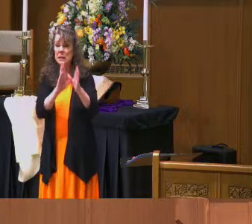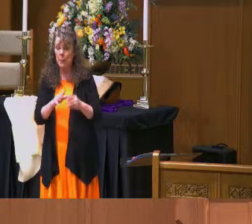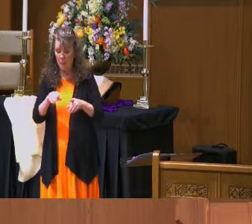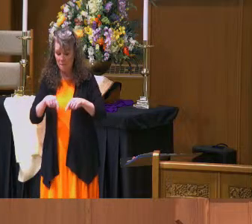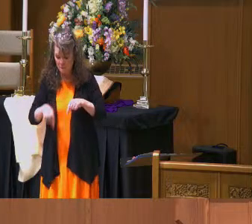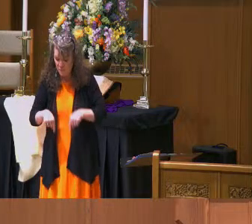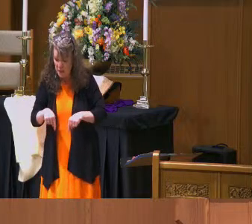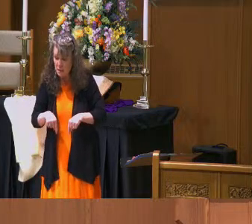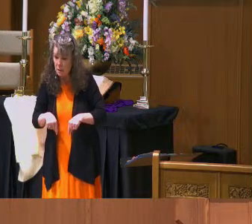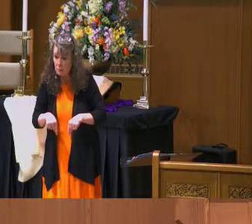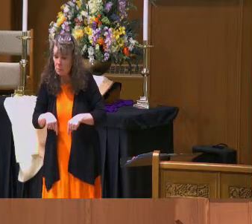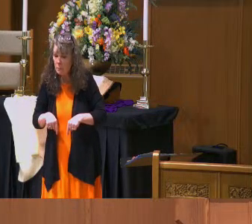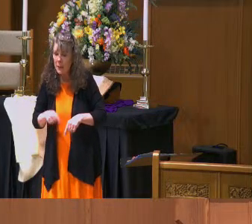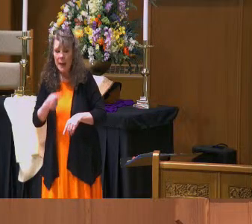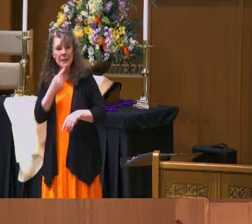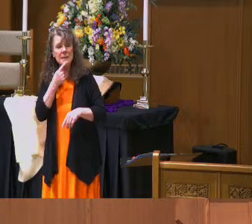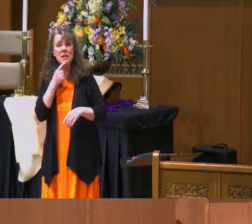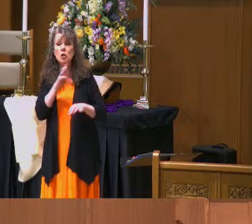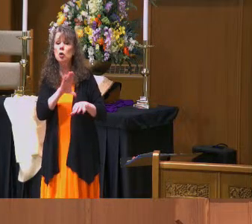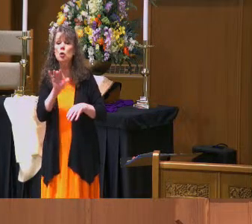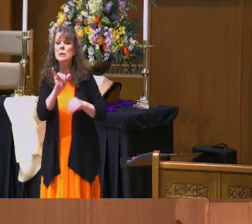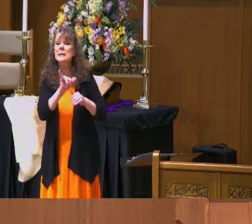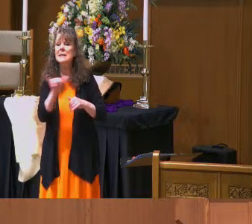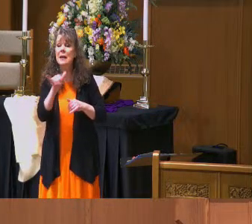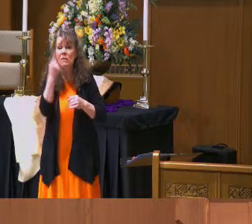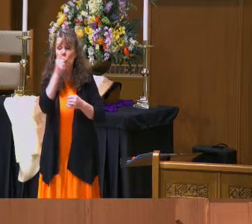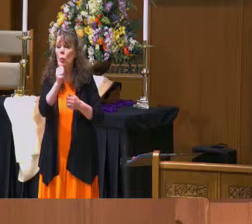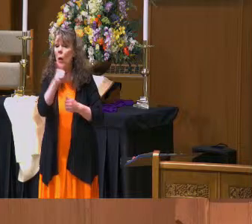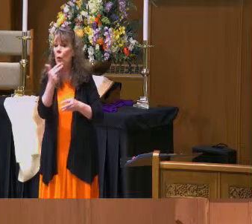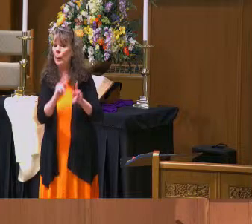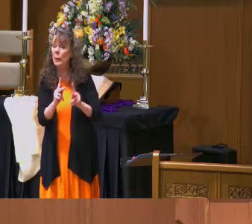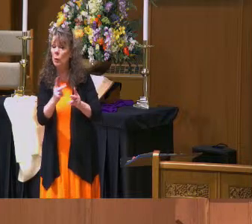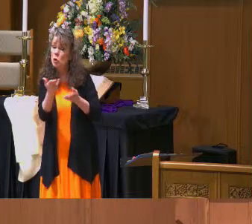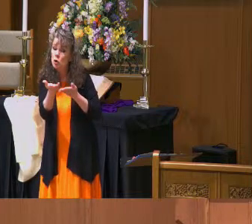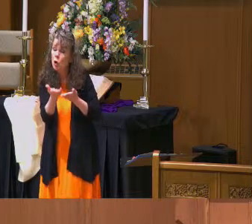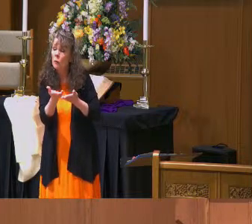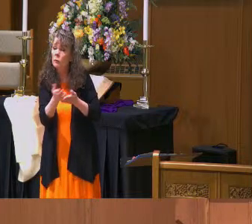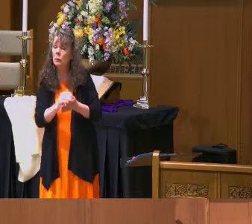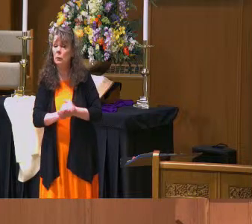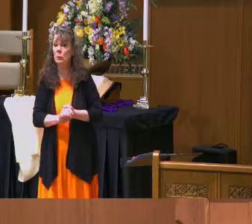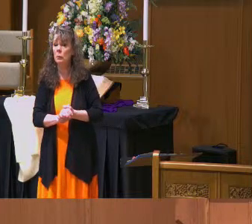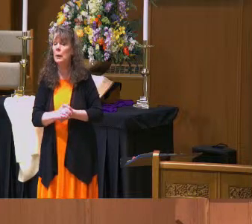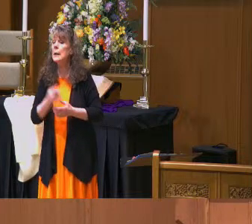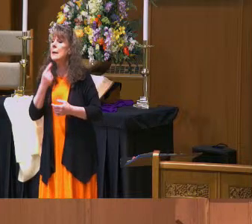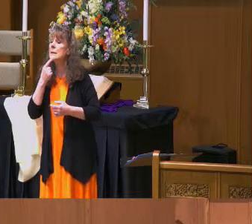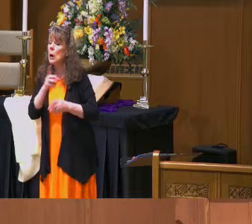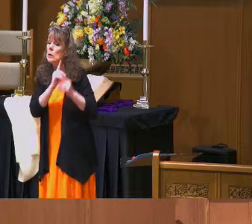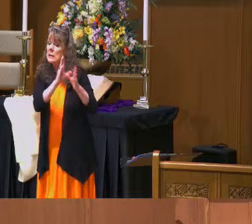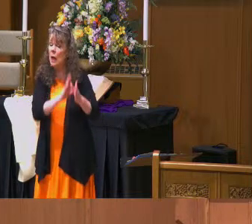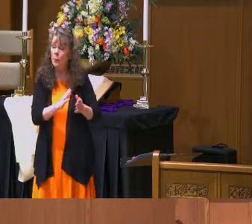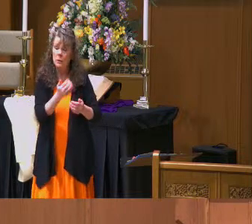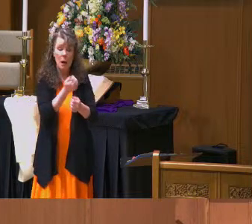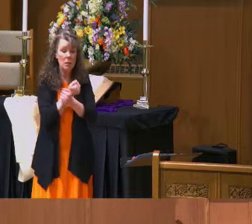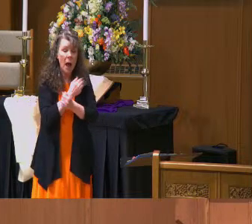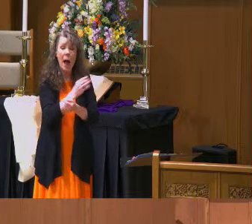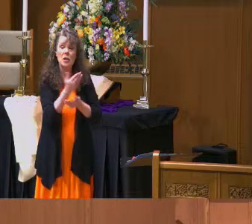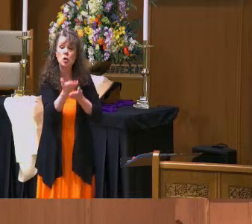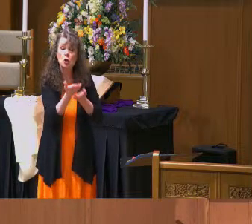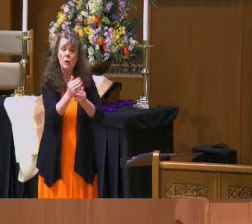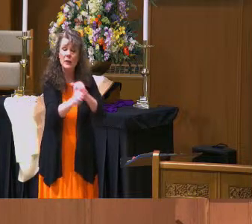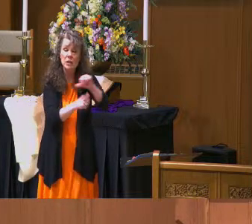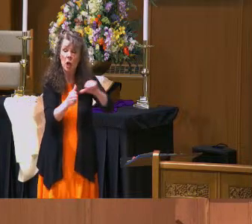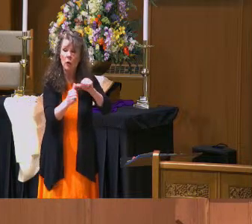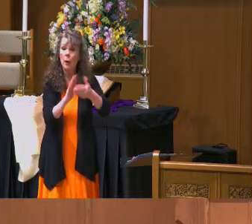tells them to do likewise for others. He's told them to love and to serve one another, to